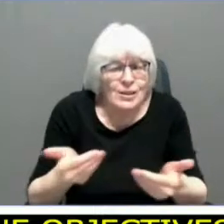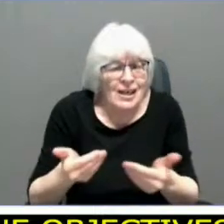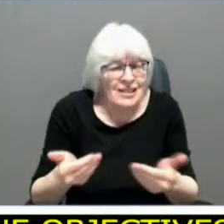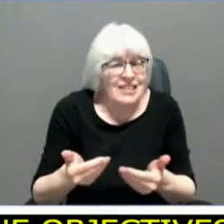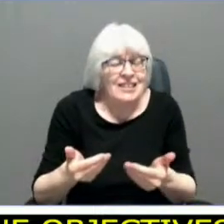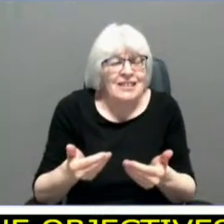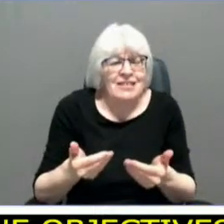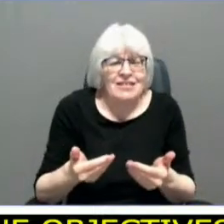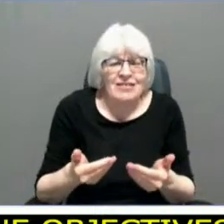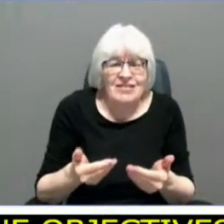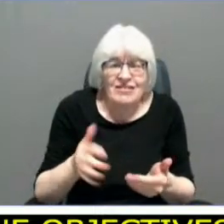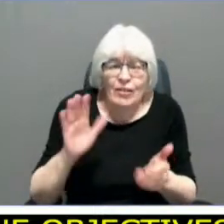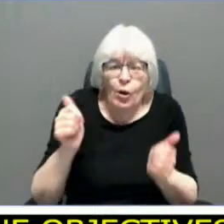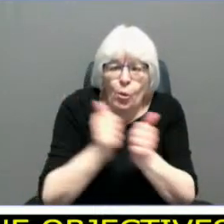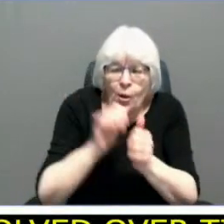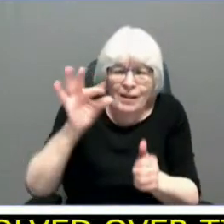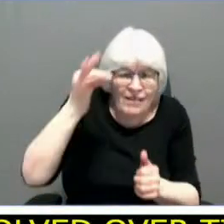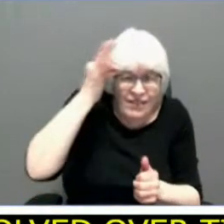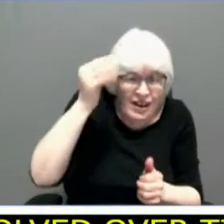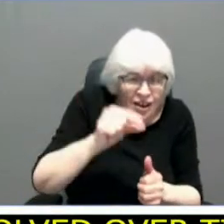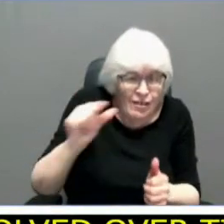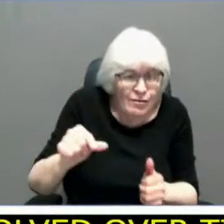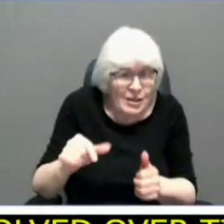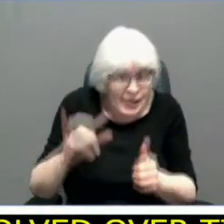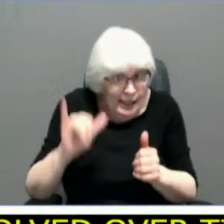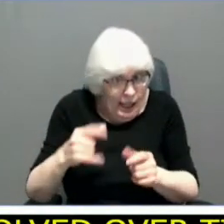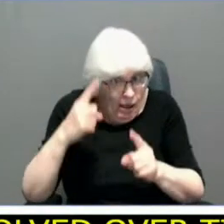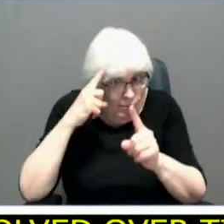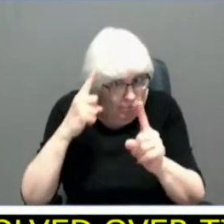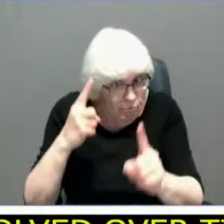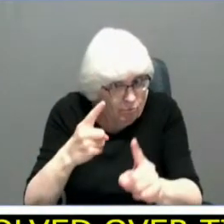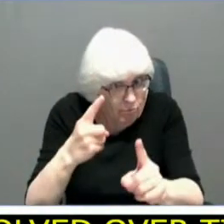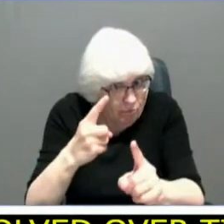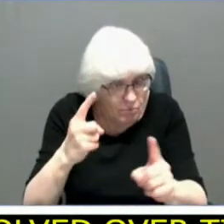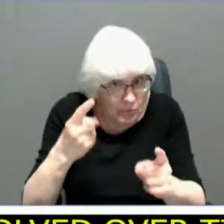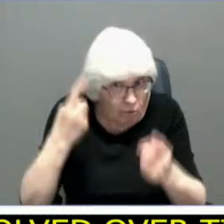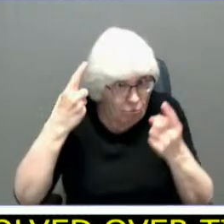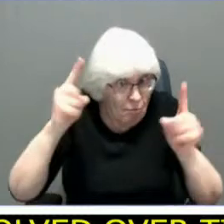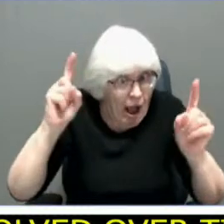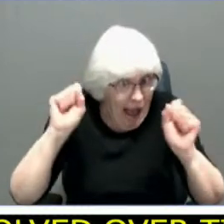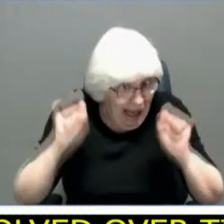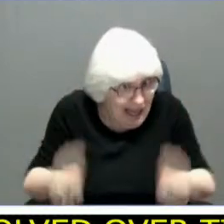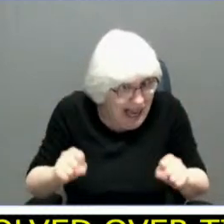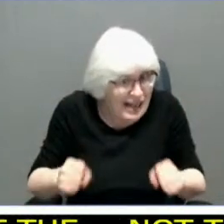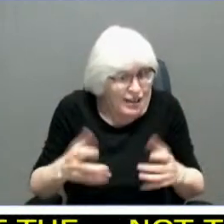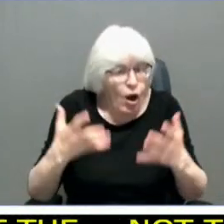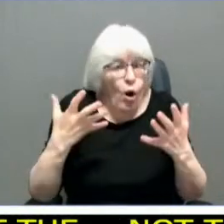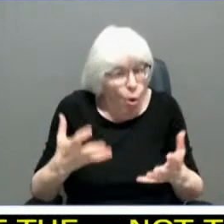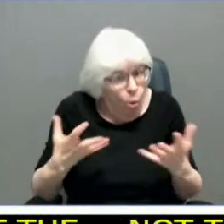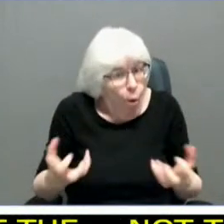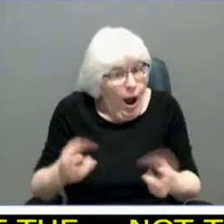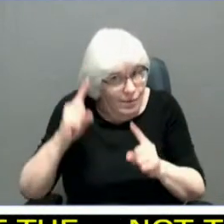we're able to meet those targets, which I believe we all want to meet, as they're the responsible ones too.